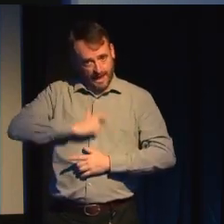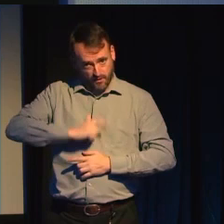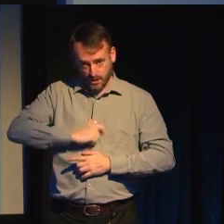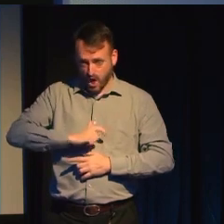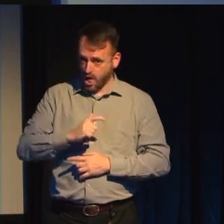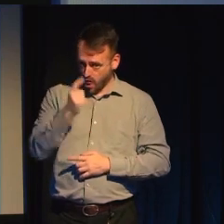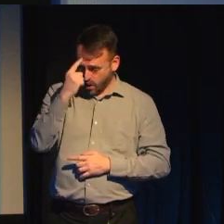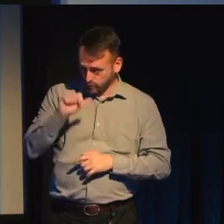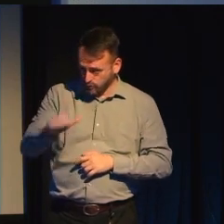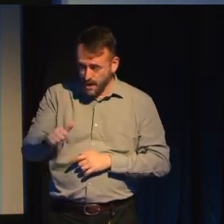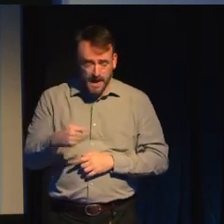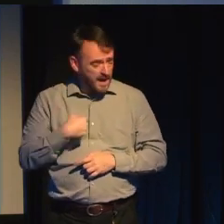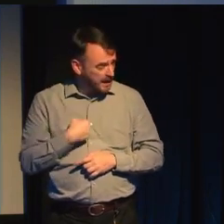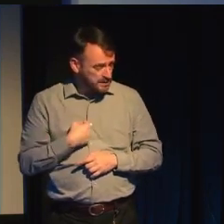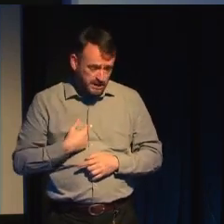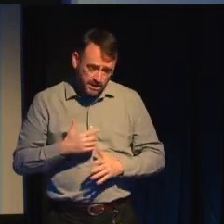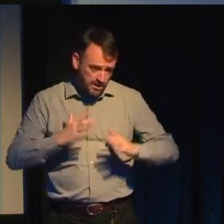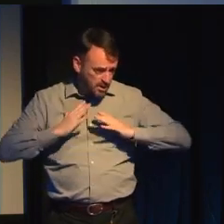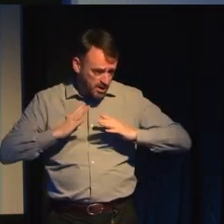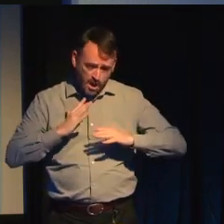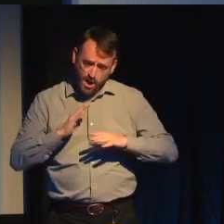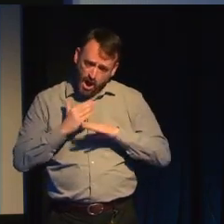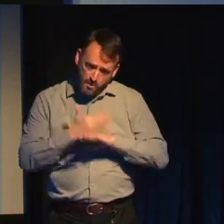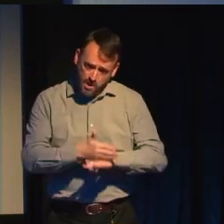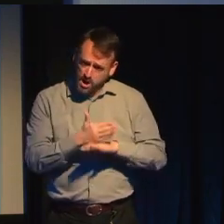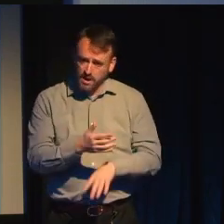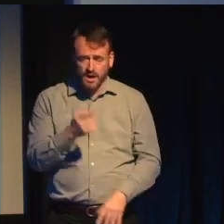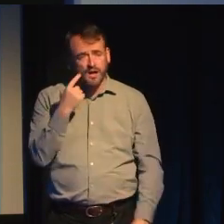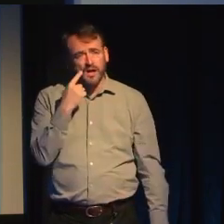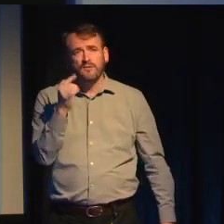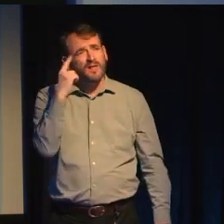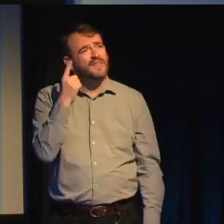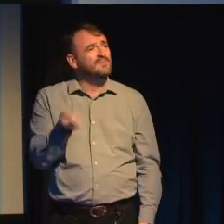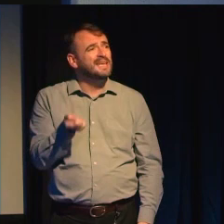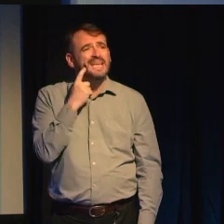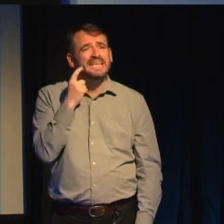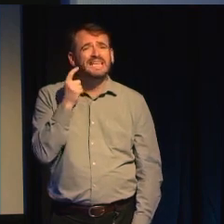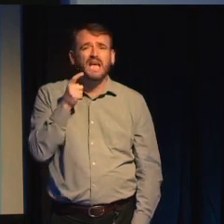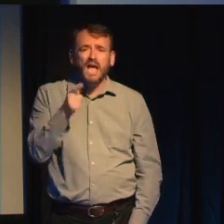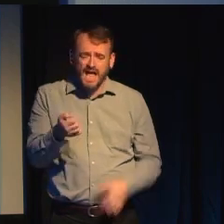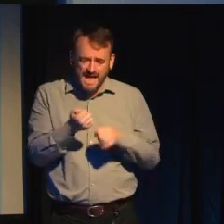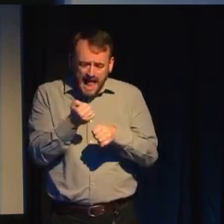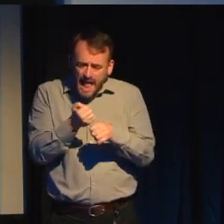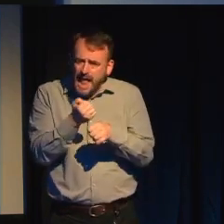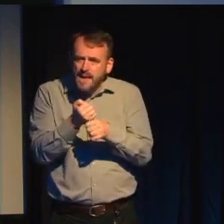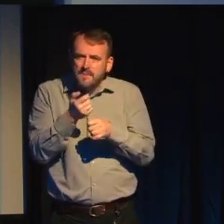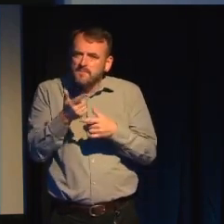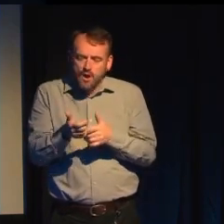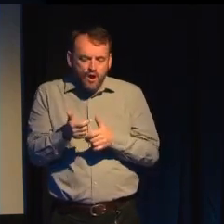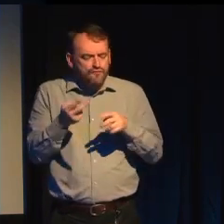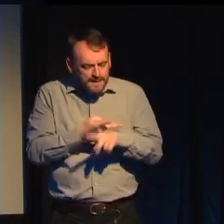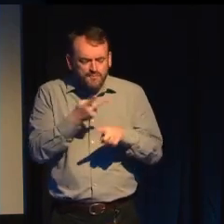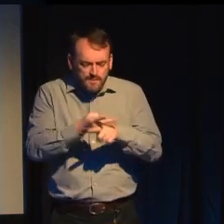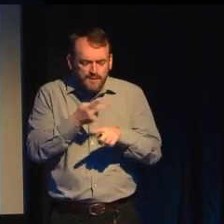work, to be quite honest. I often wonder, it would be so easy to do a game with repetitive gameplay and then just a little bit of story and then repetitive gameplay and then a little bit more